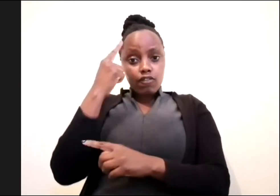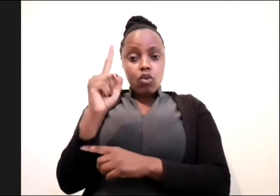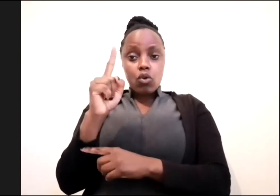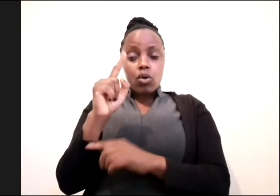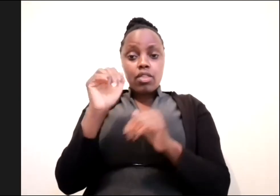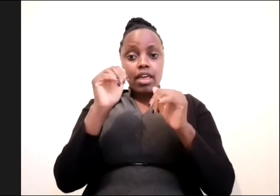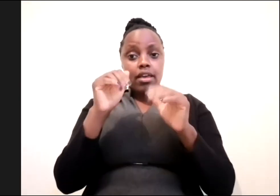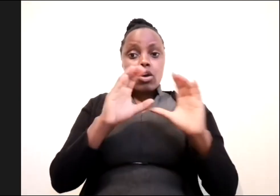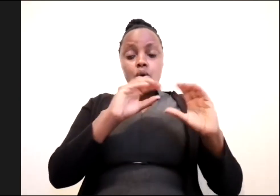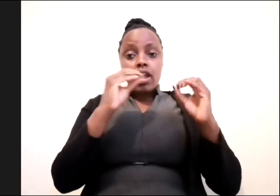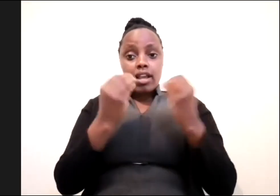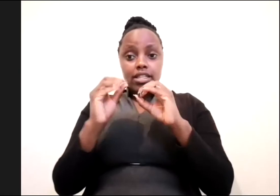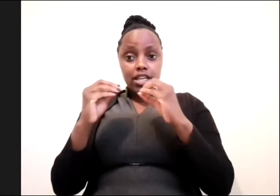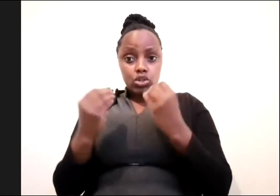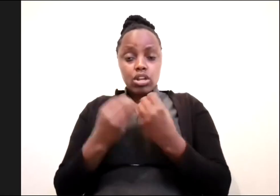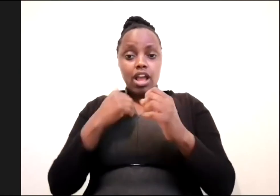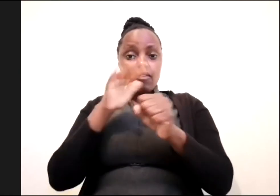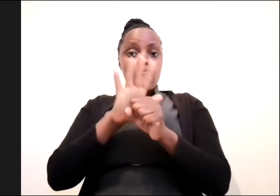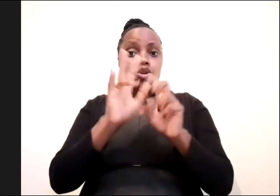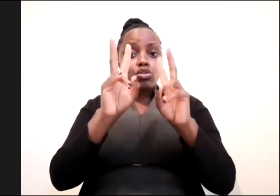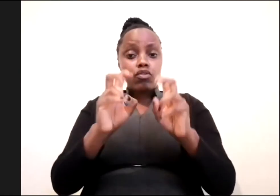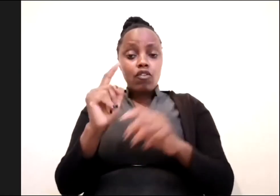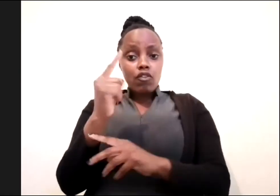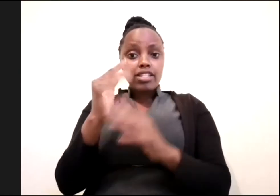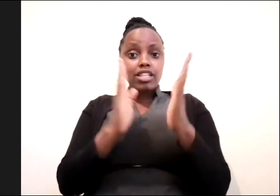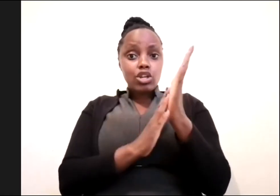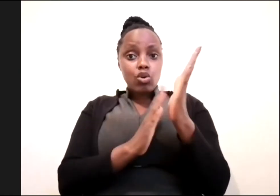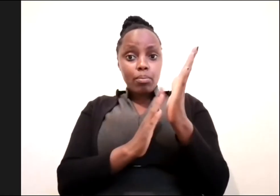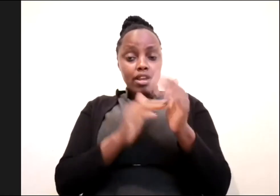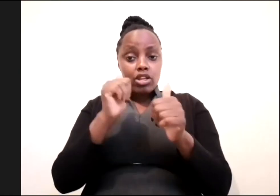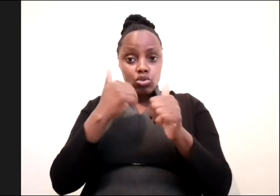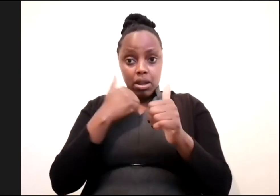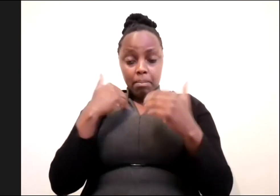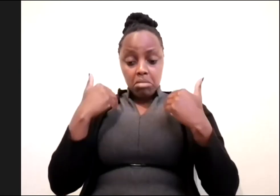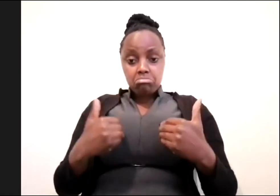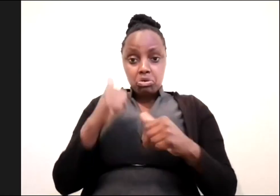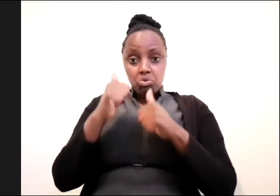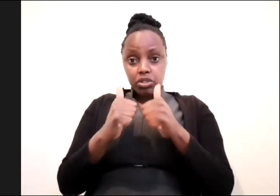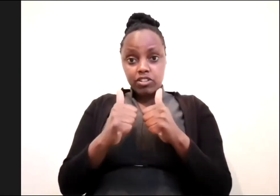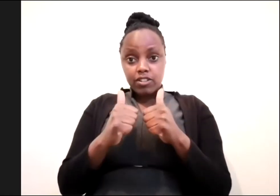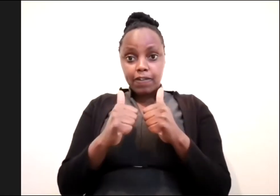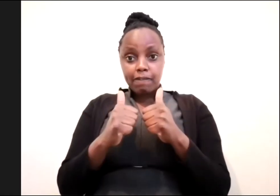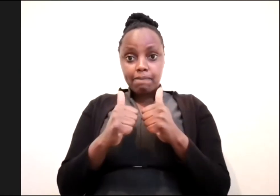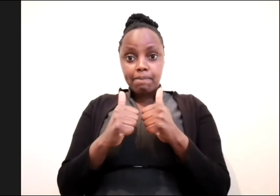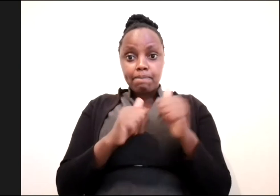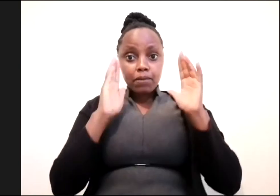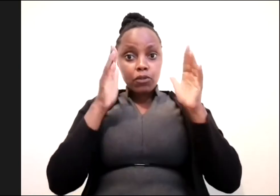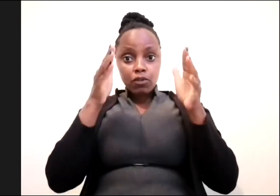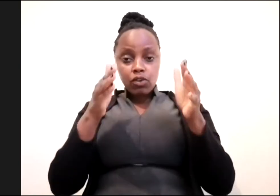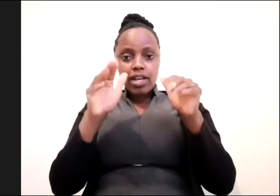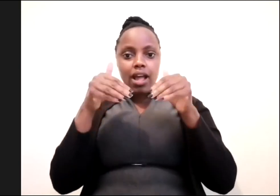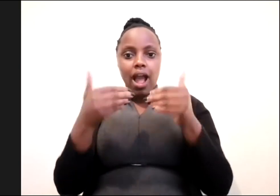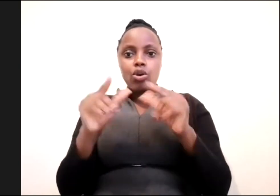there are many issues, and my first recommendations would be have a look how your group